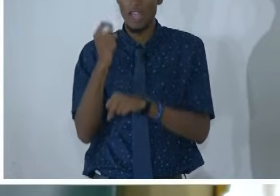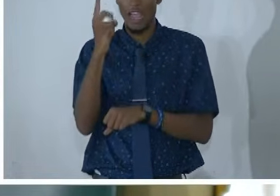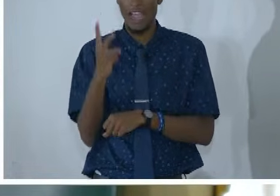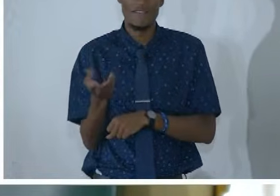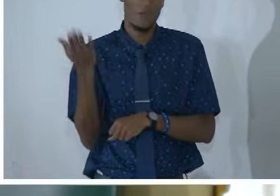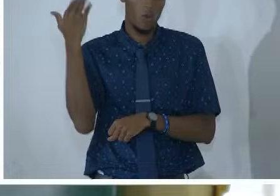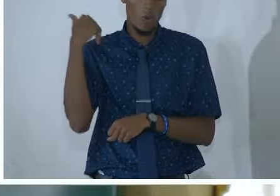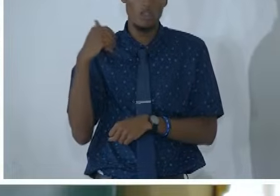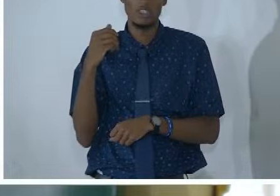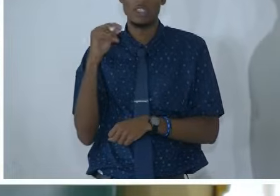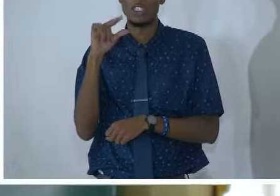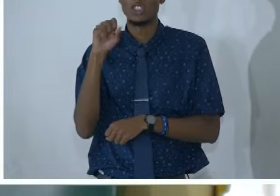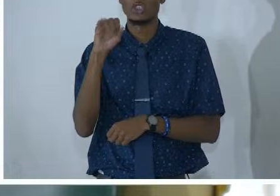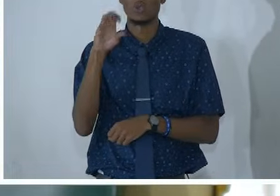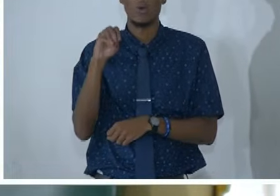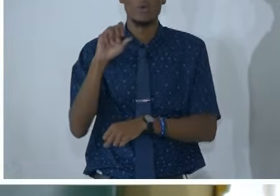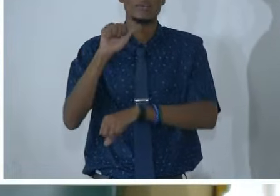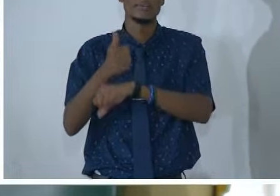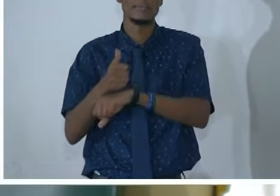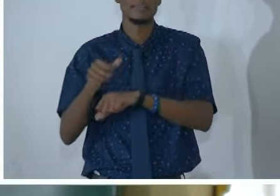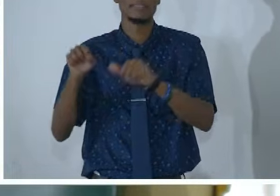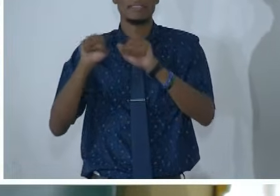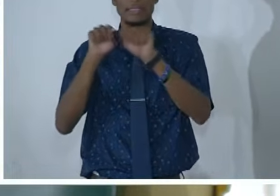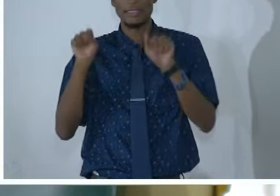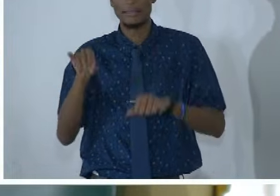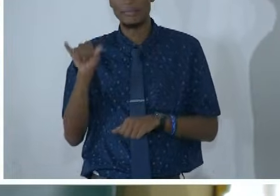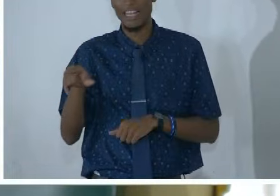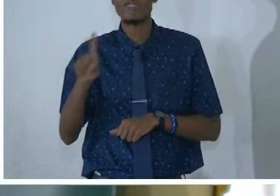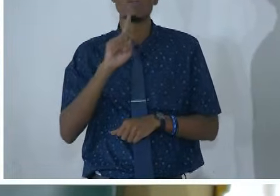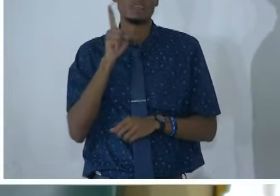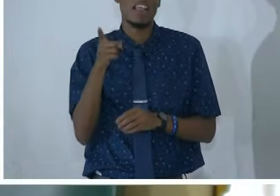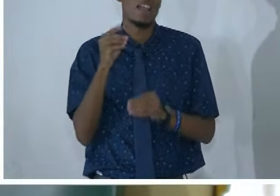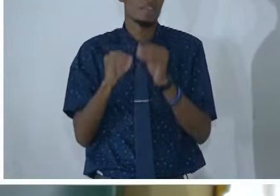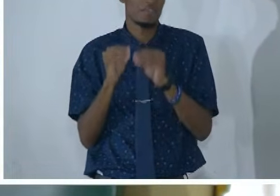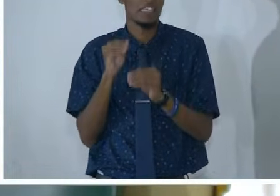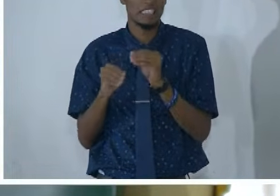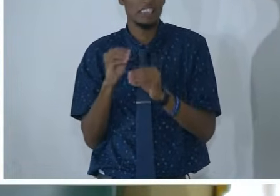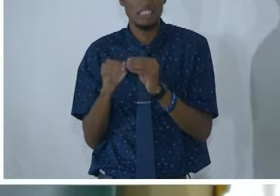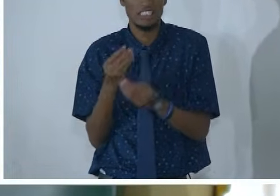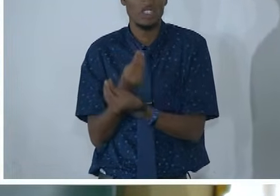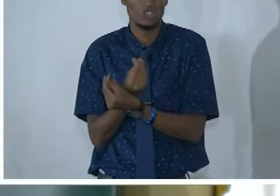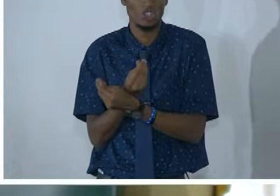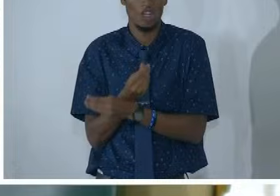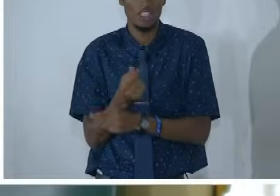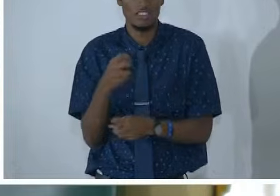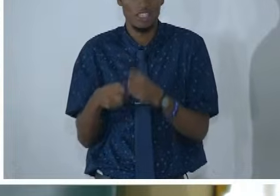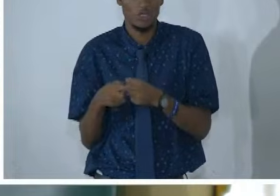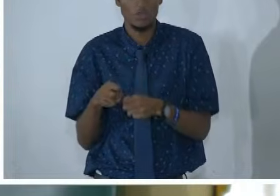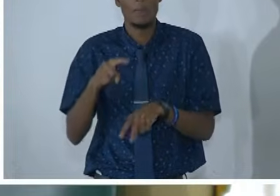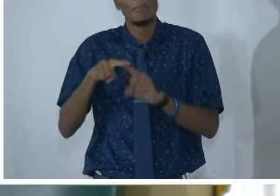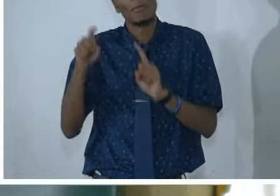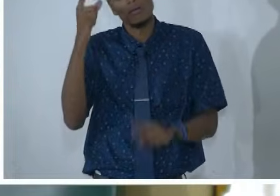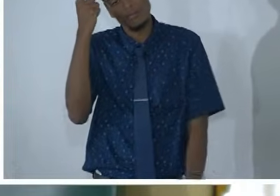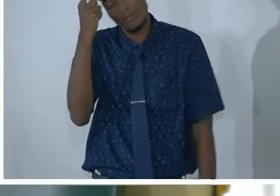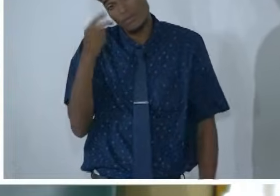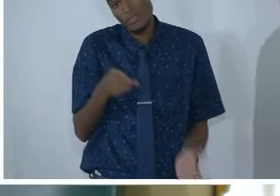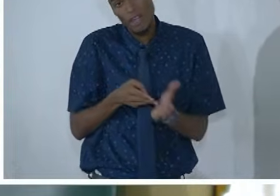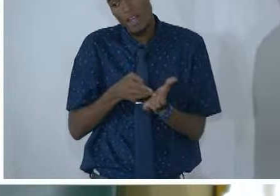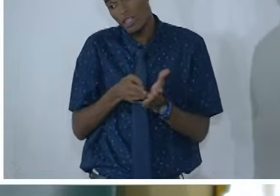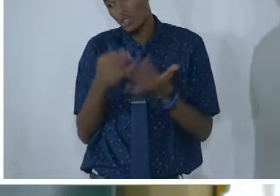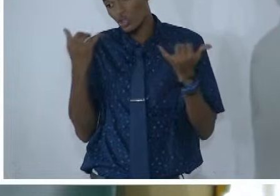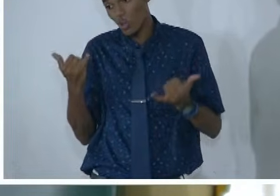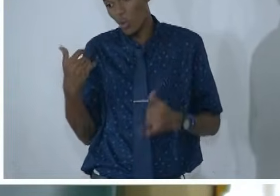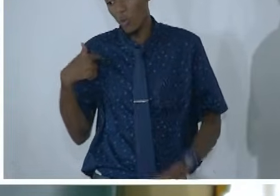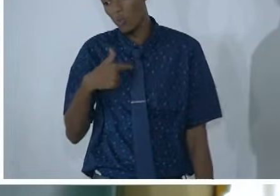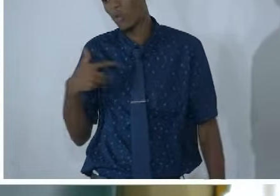a system that has almost practically fixed the dust issue, right? To be honest, we have gone through now 2